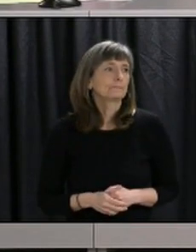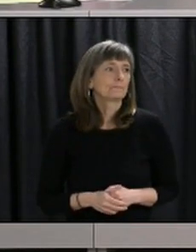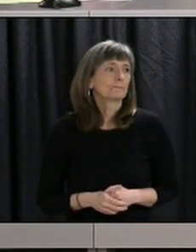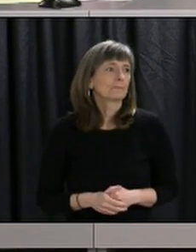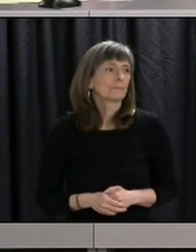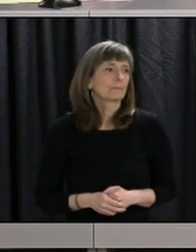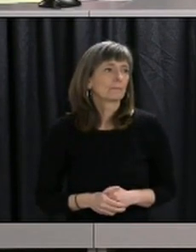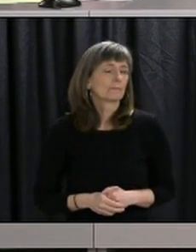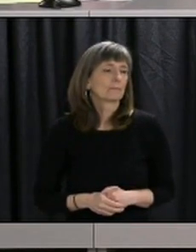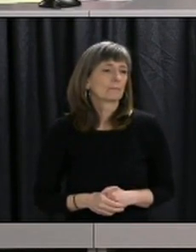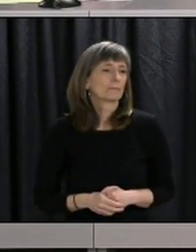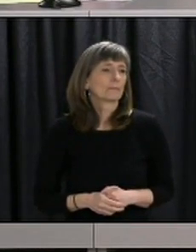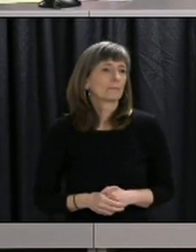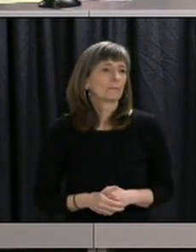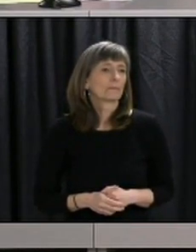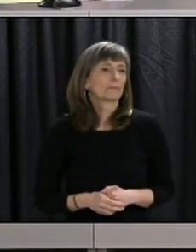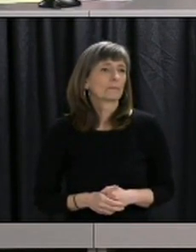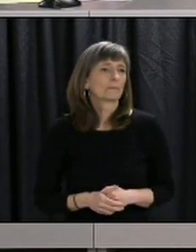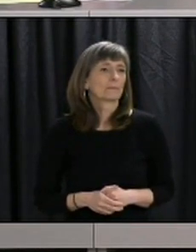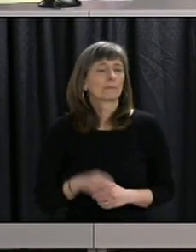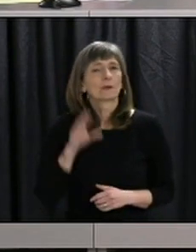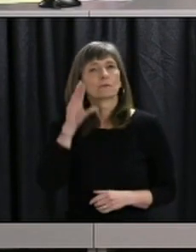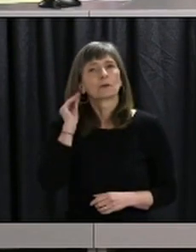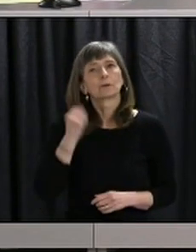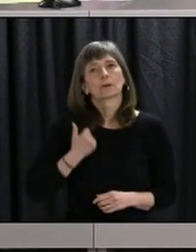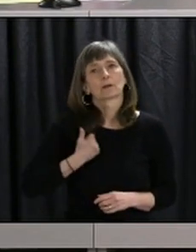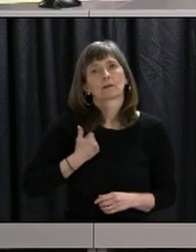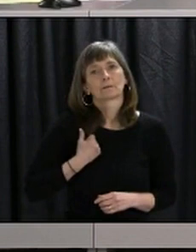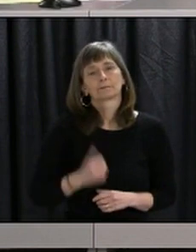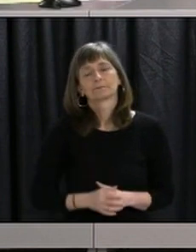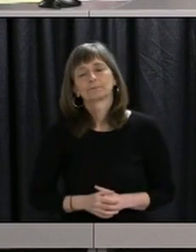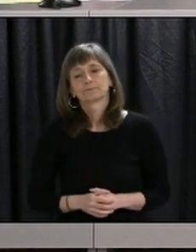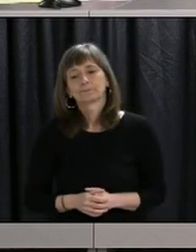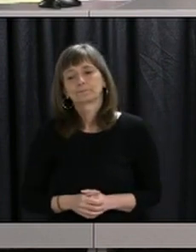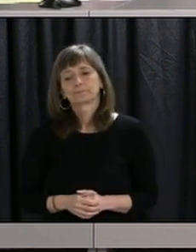Our next questions are from Patrick Butler of Radio Canada. Please go ahead.